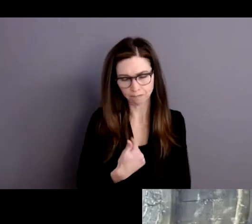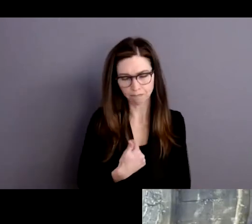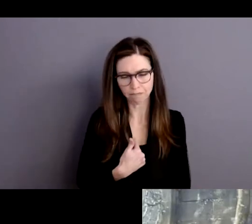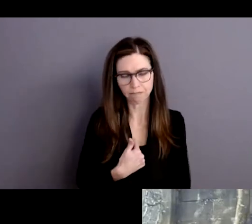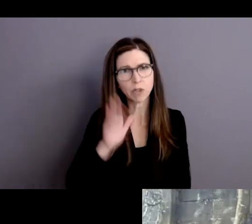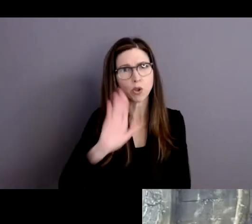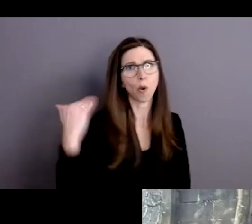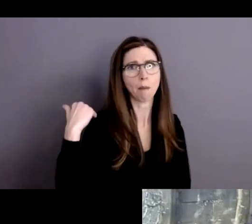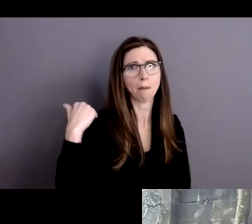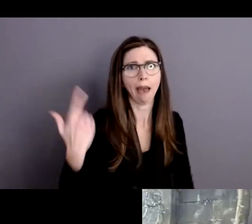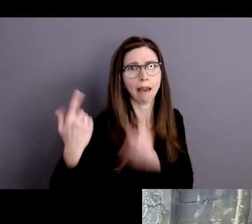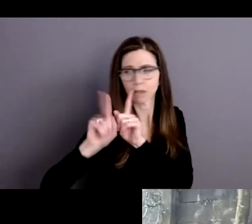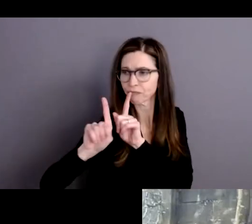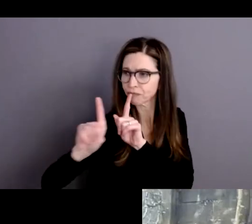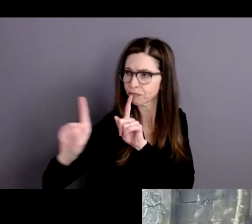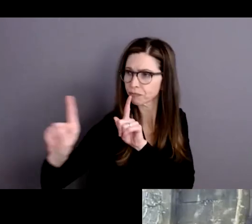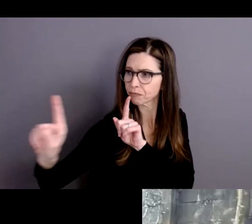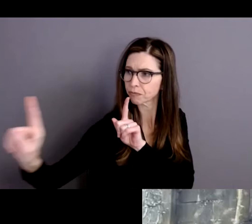mean home, lean home,